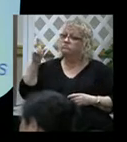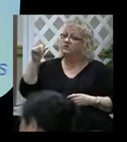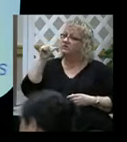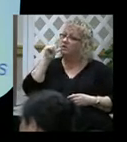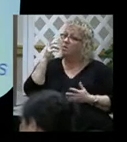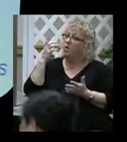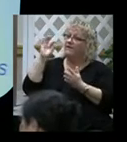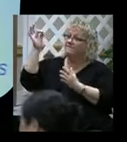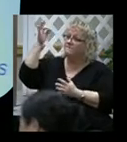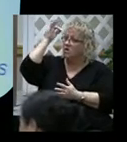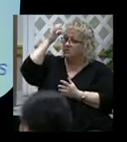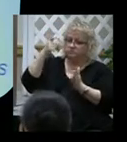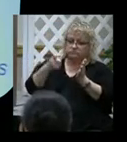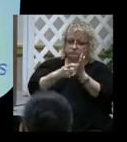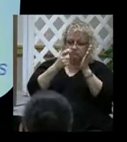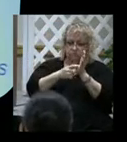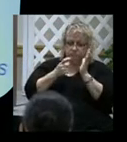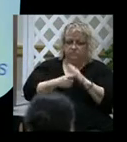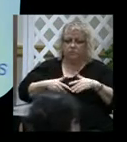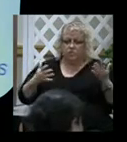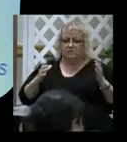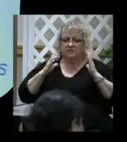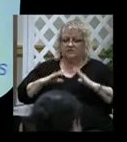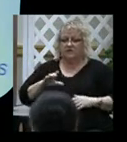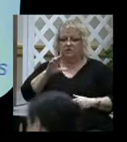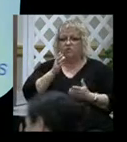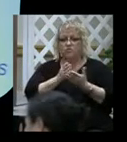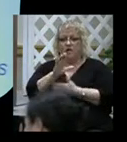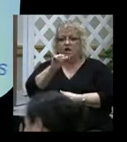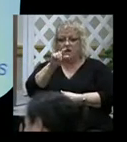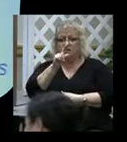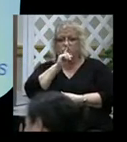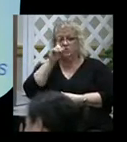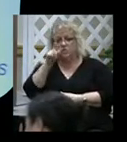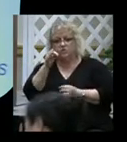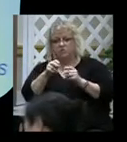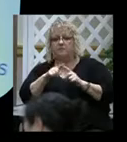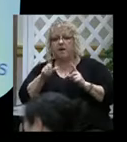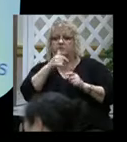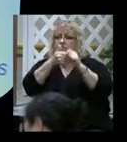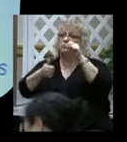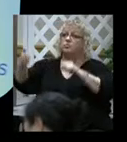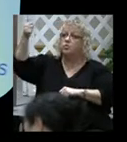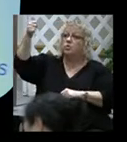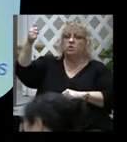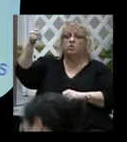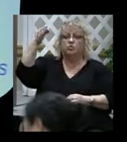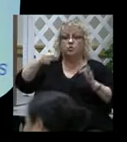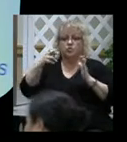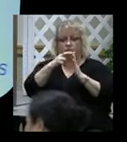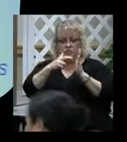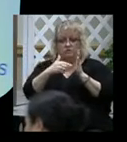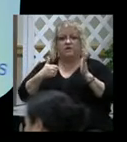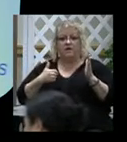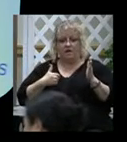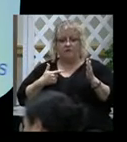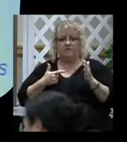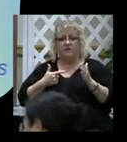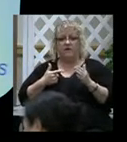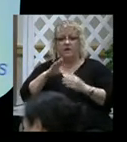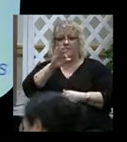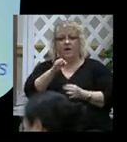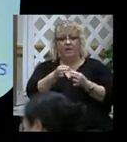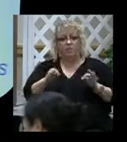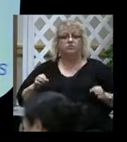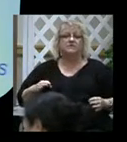Title VI of Civil Rights Act, the executive order, but also our Supreme Court rules do cover the use of bilingual